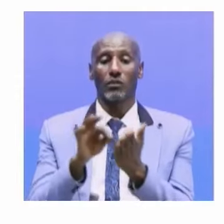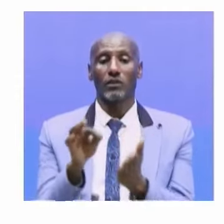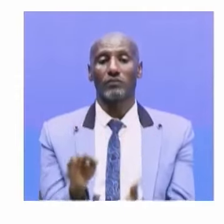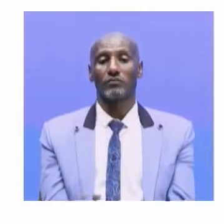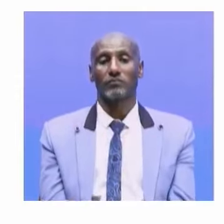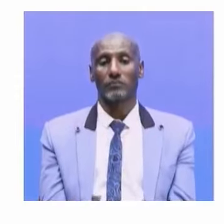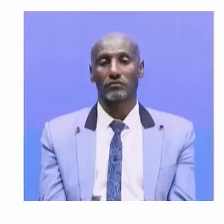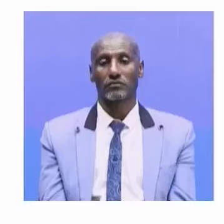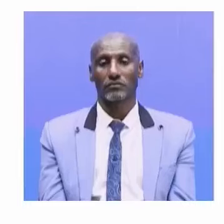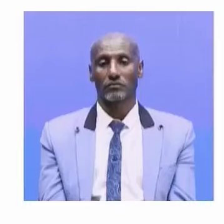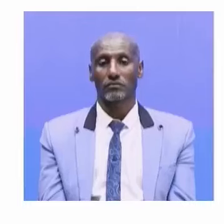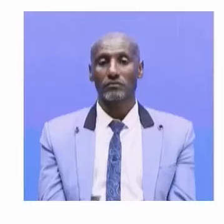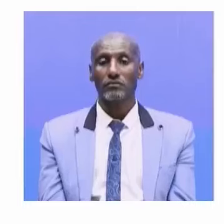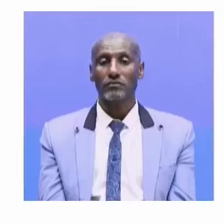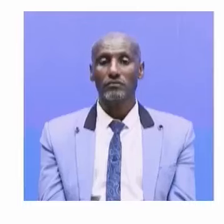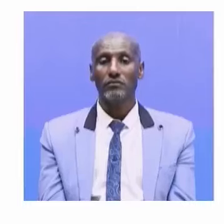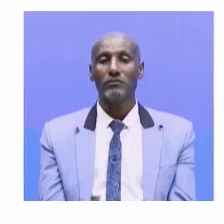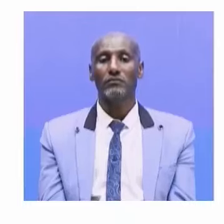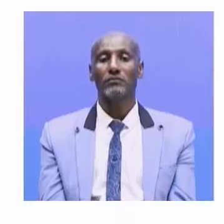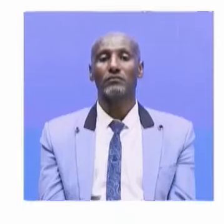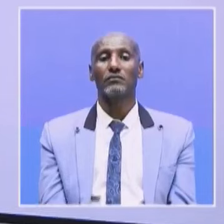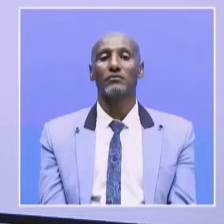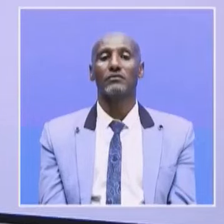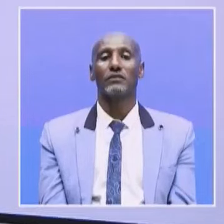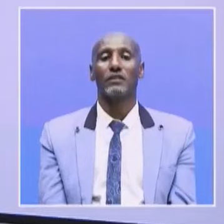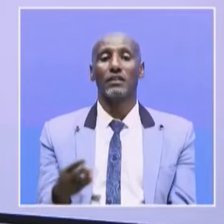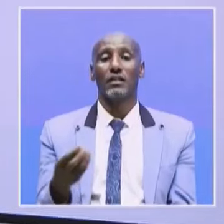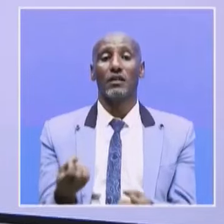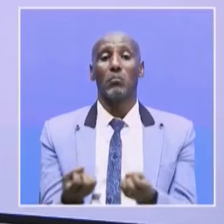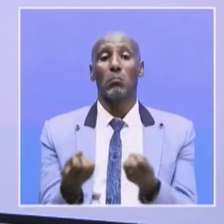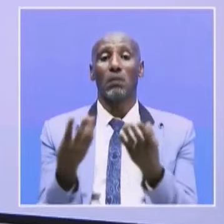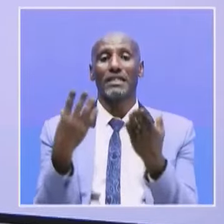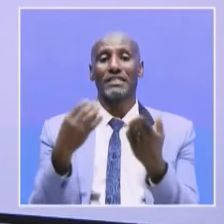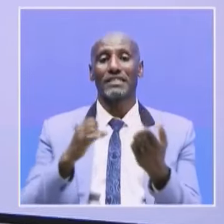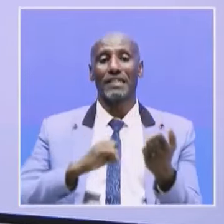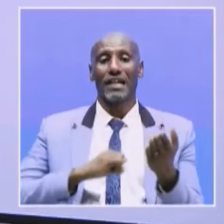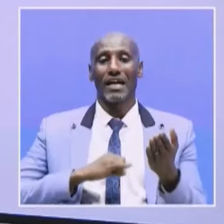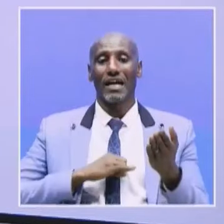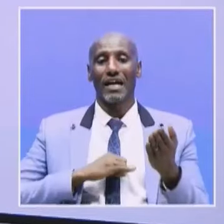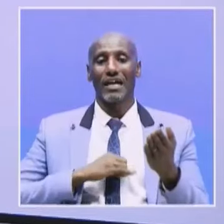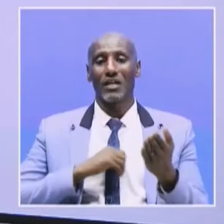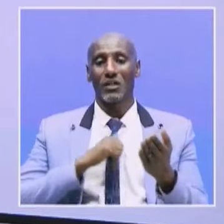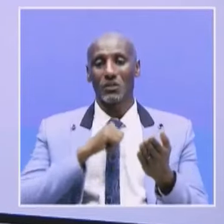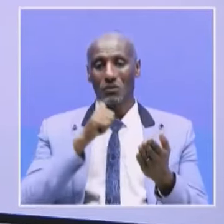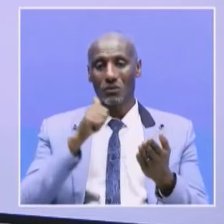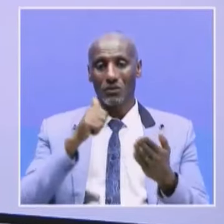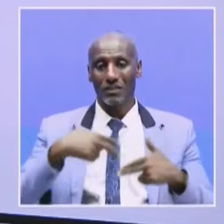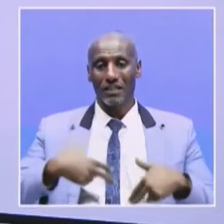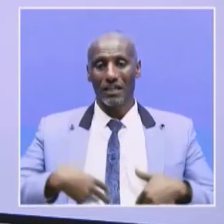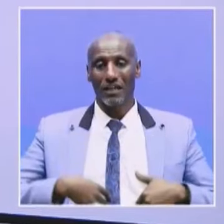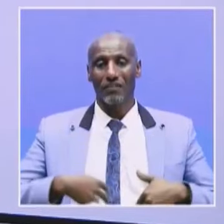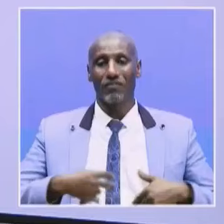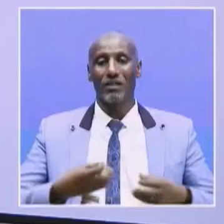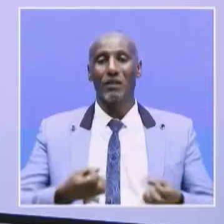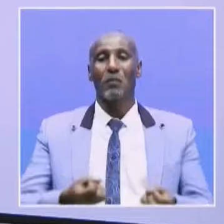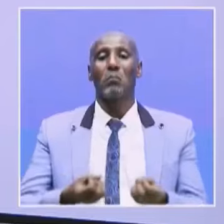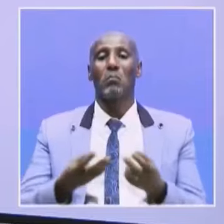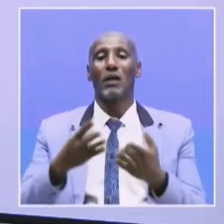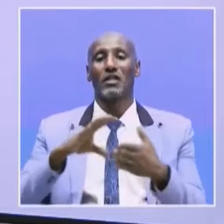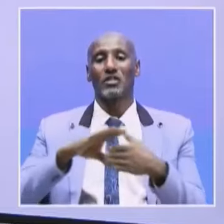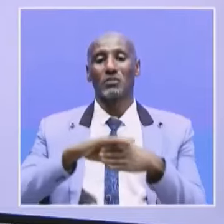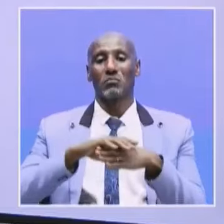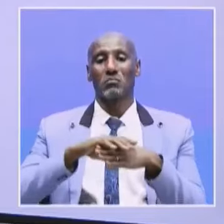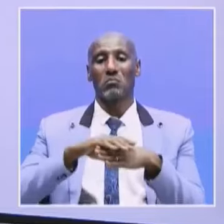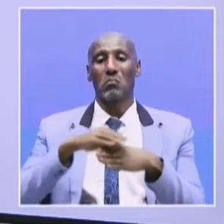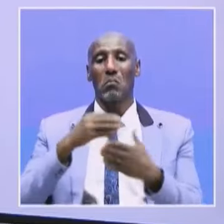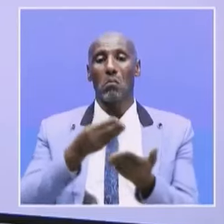Uncountable. So when we come to uncountable noun, easily much, I don't have much money. Money is uncountable noun.